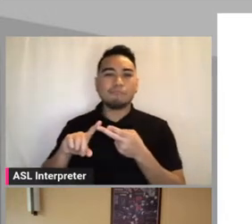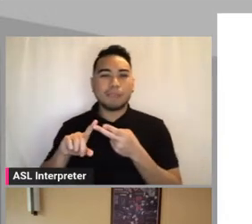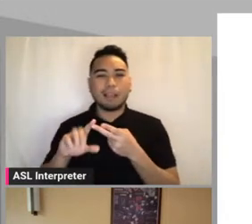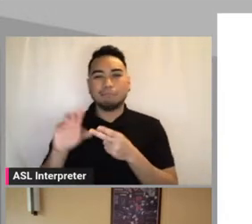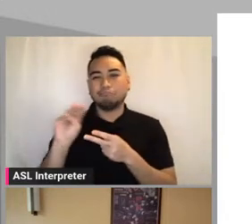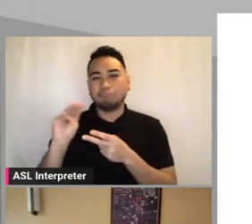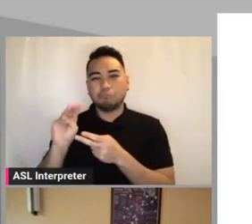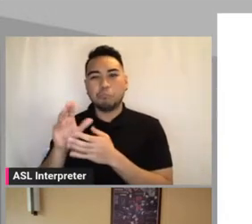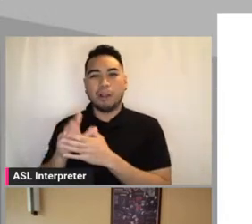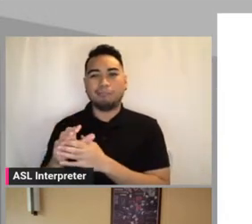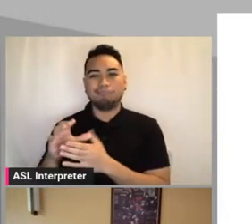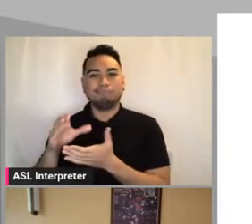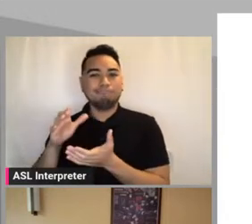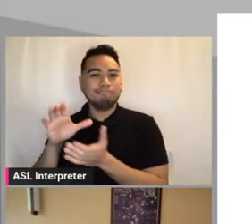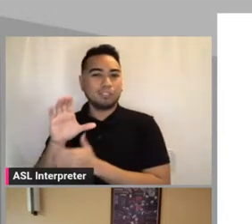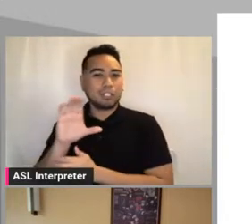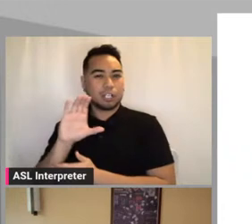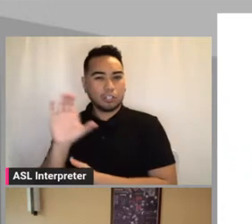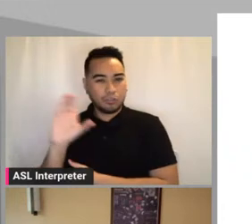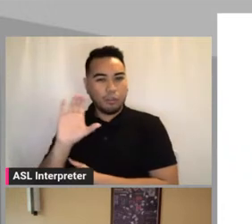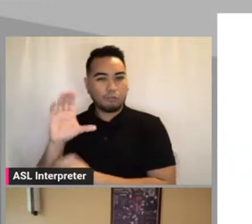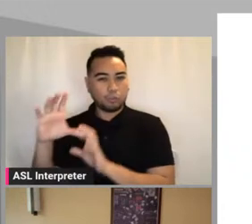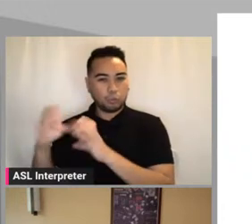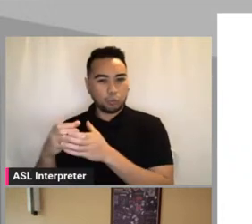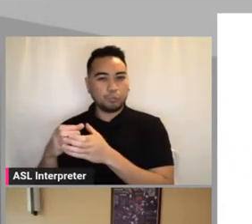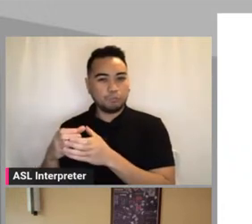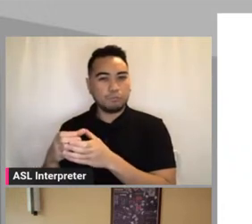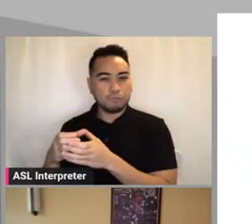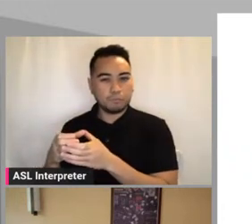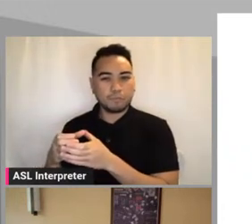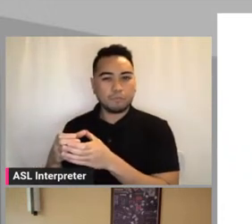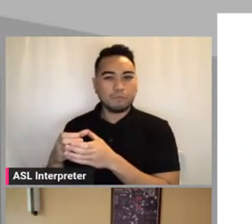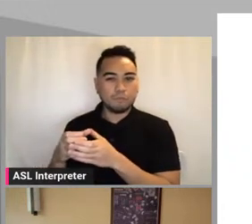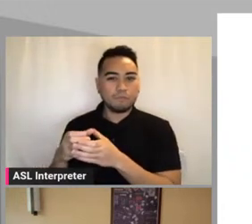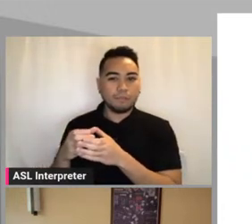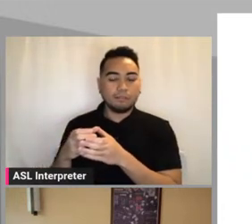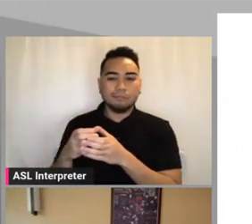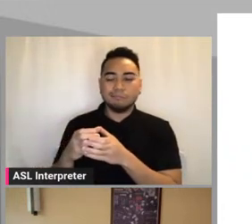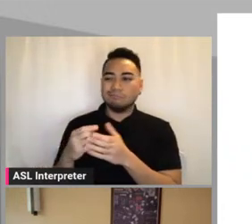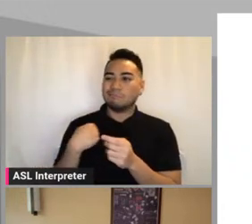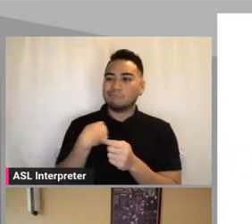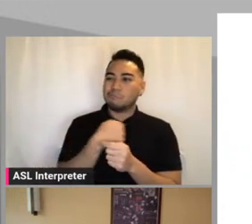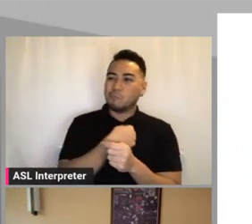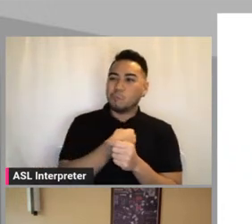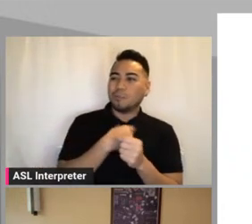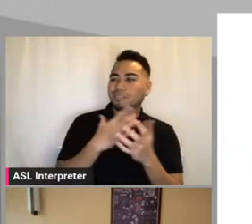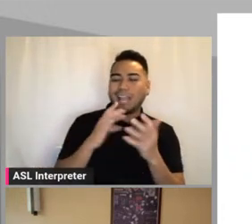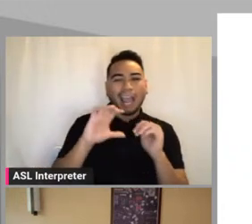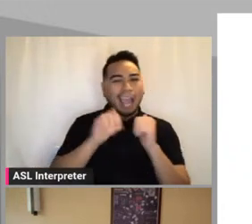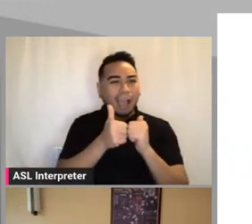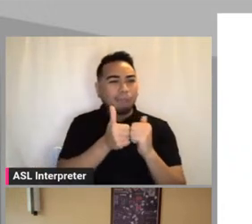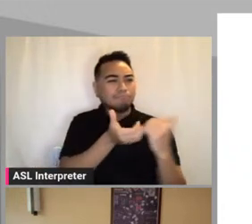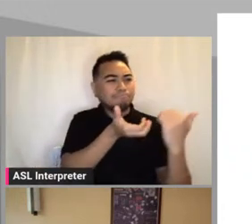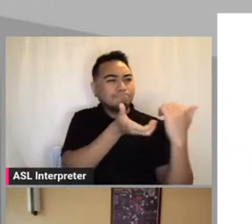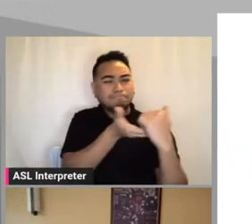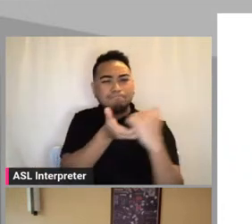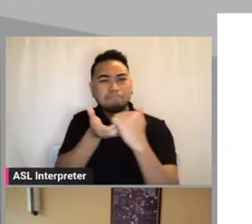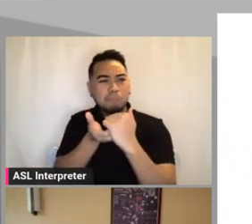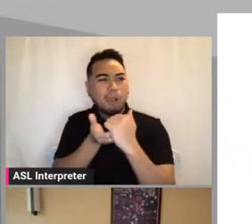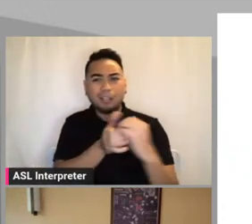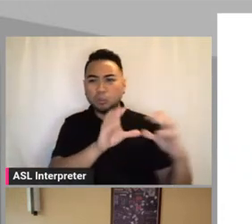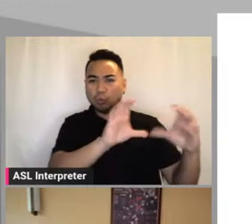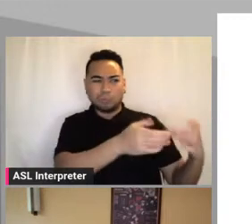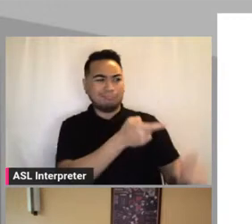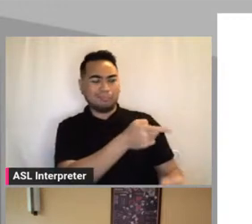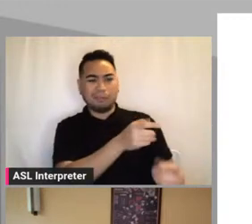front and how we navigate tensions as we work with forces that have different motivations and principles than us. The crisis in Gaza